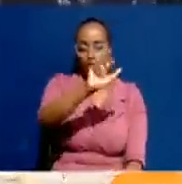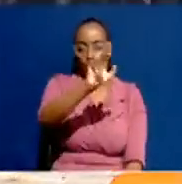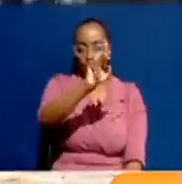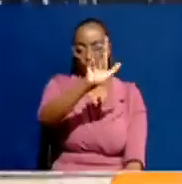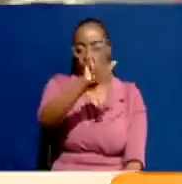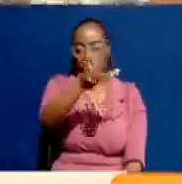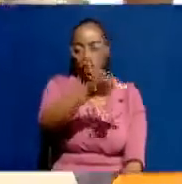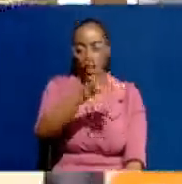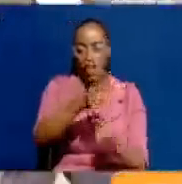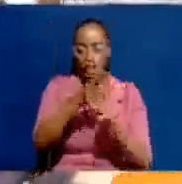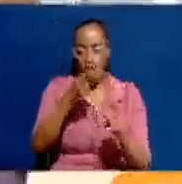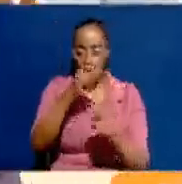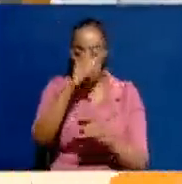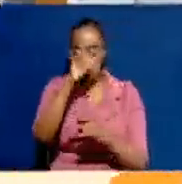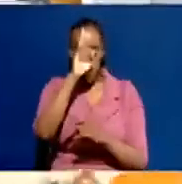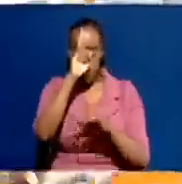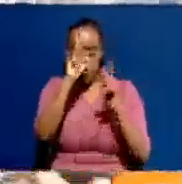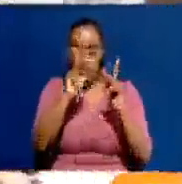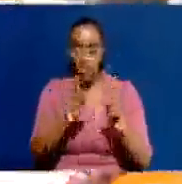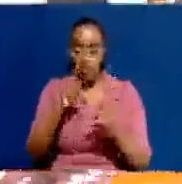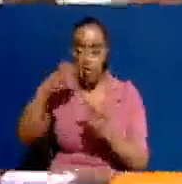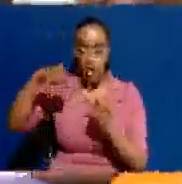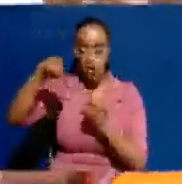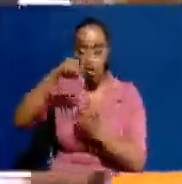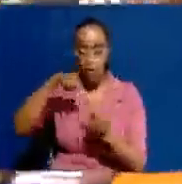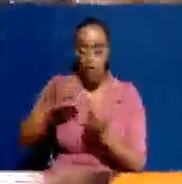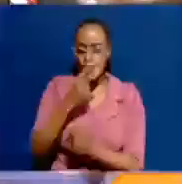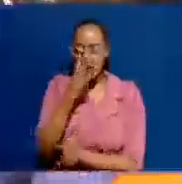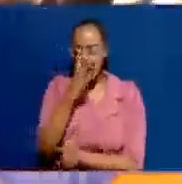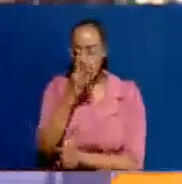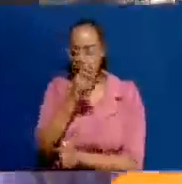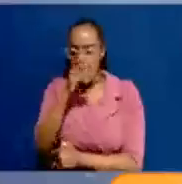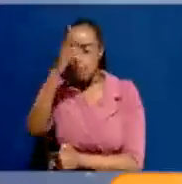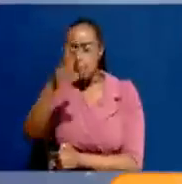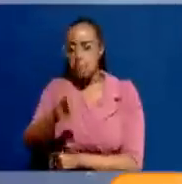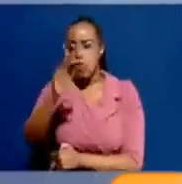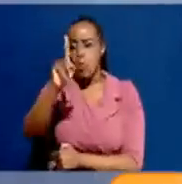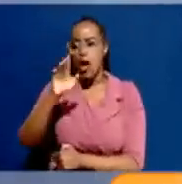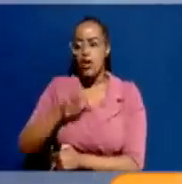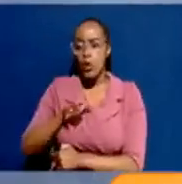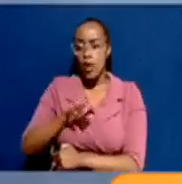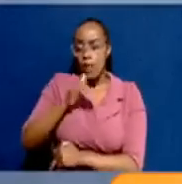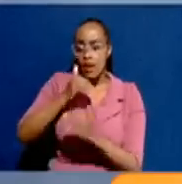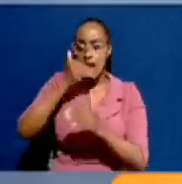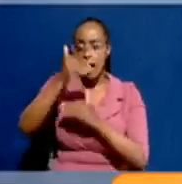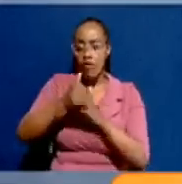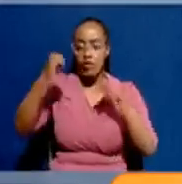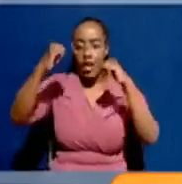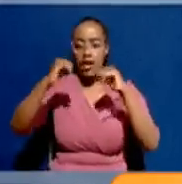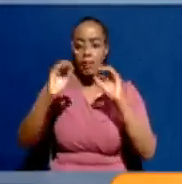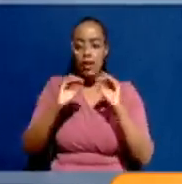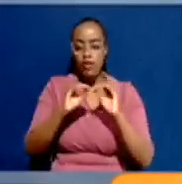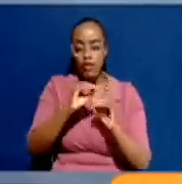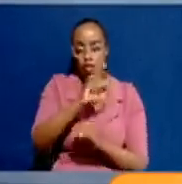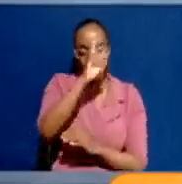traffic officers from the Kisumu roundabout allegedly shot dead one woman following a disagreement between